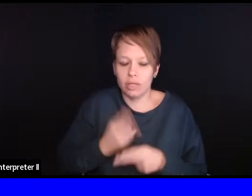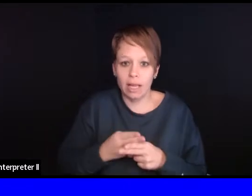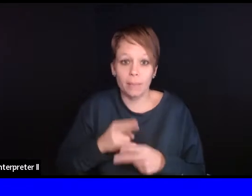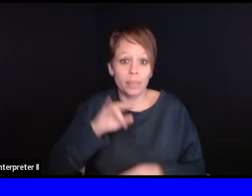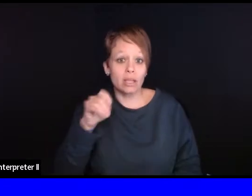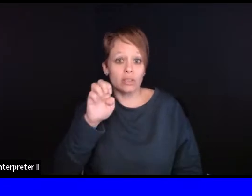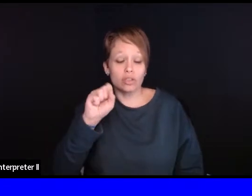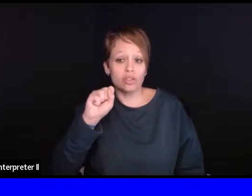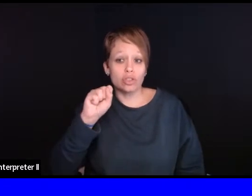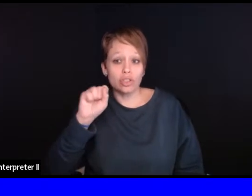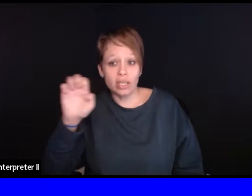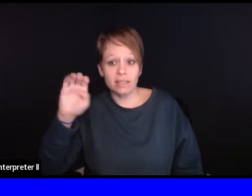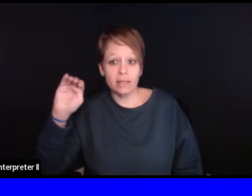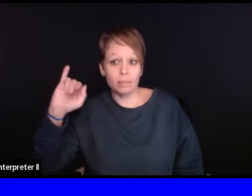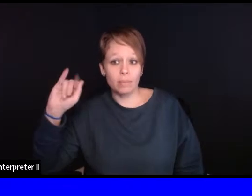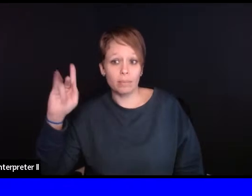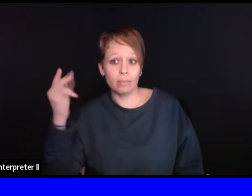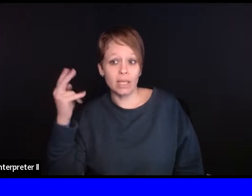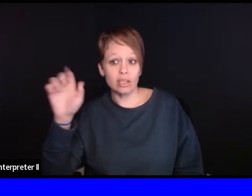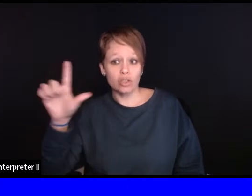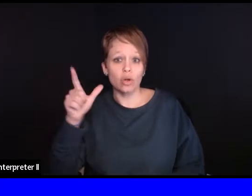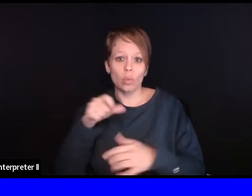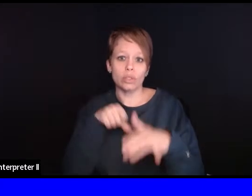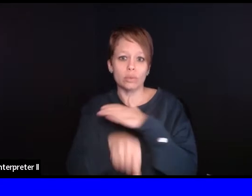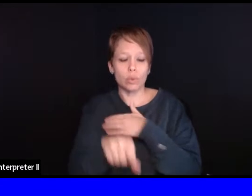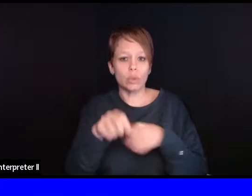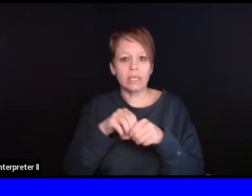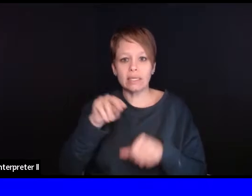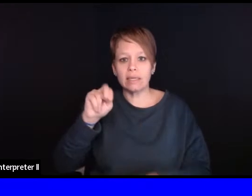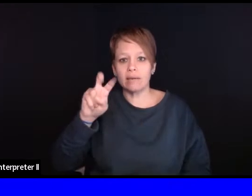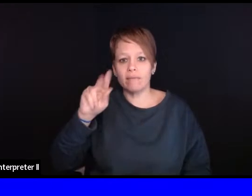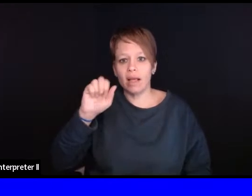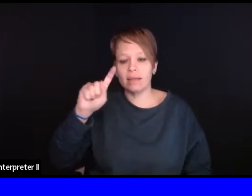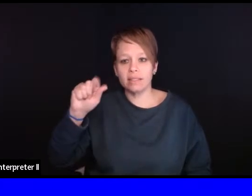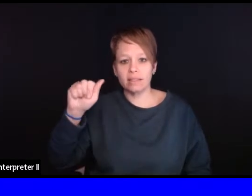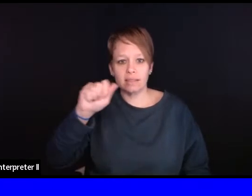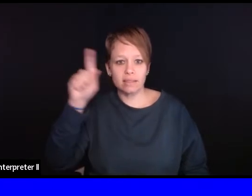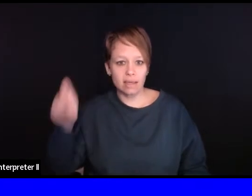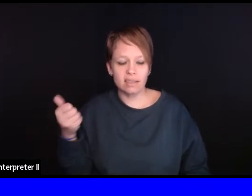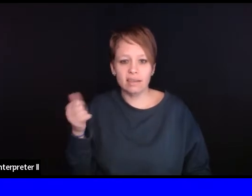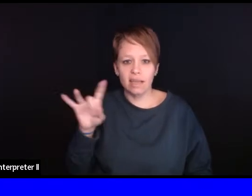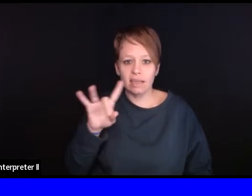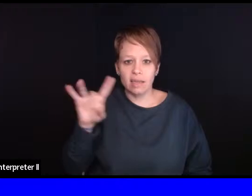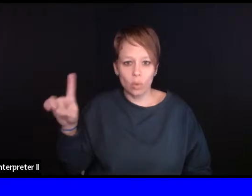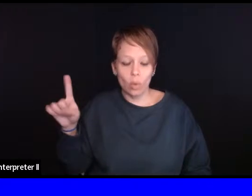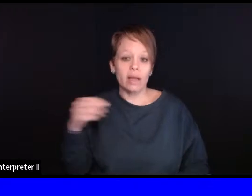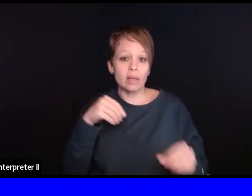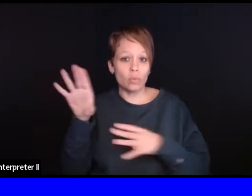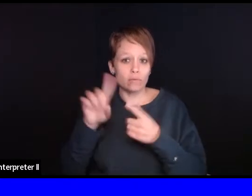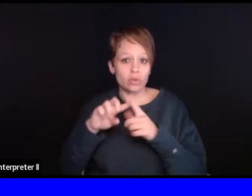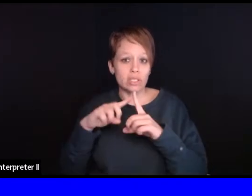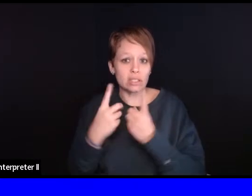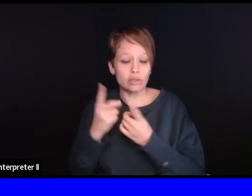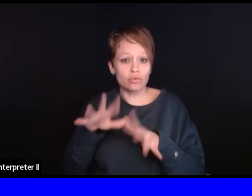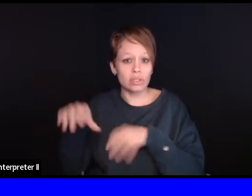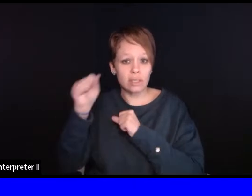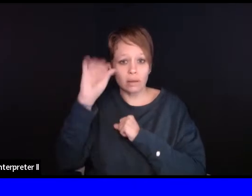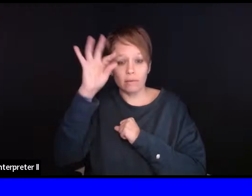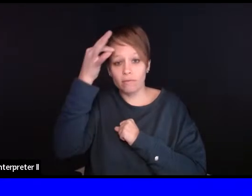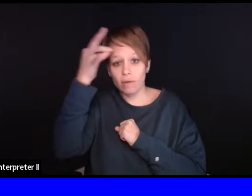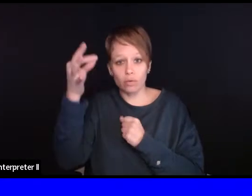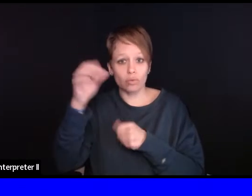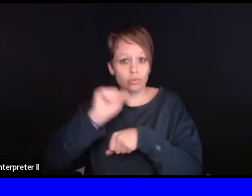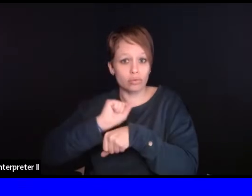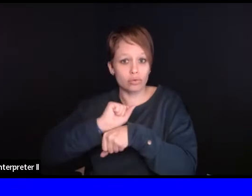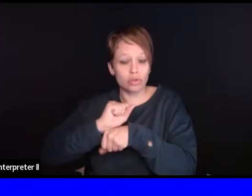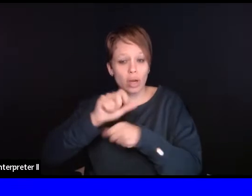in Navasta, Texas in 1881. He moved to the district to take a federal government job where he studied law at Howard